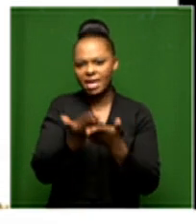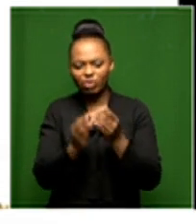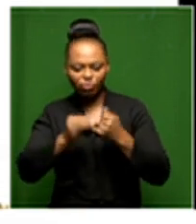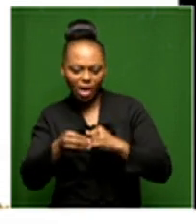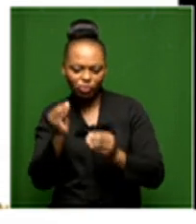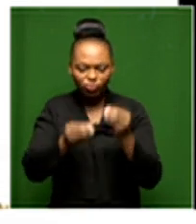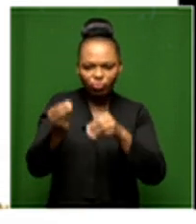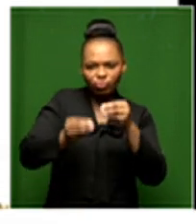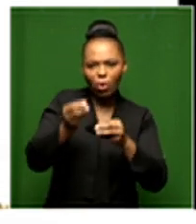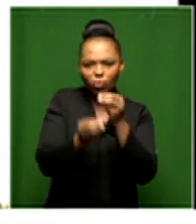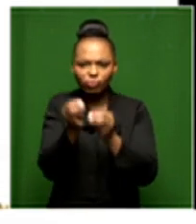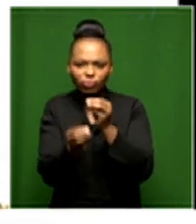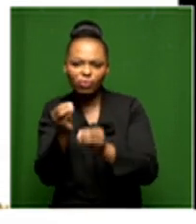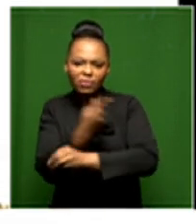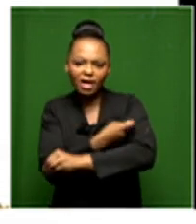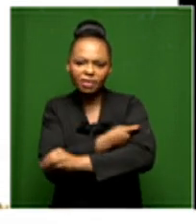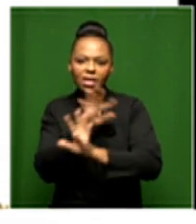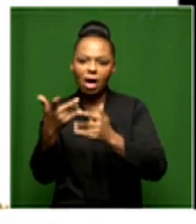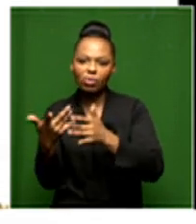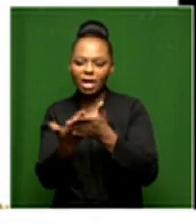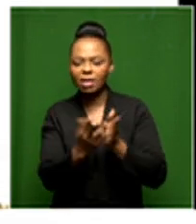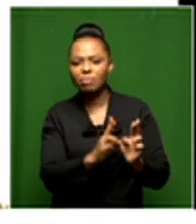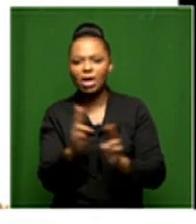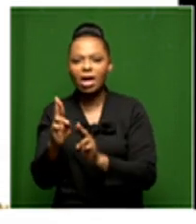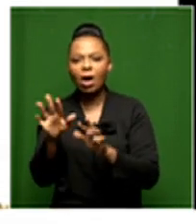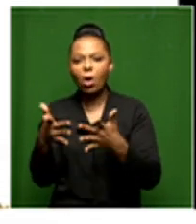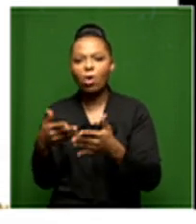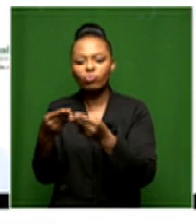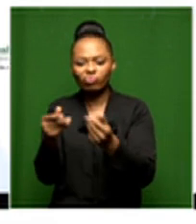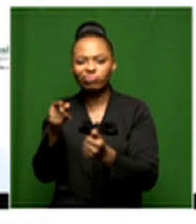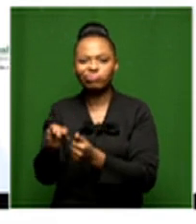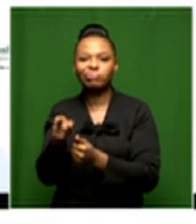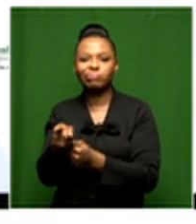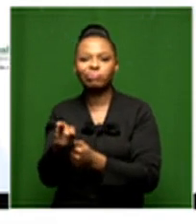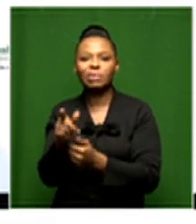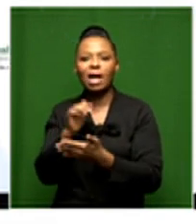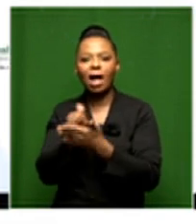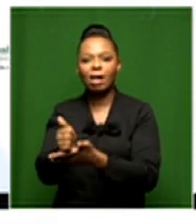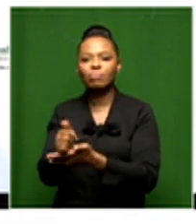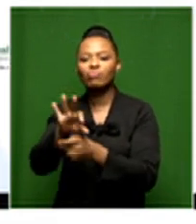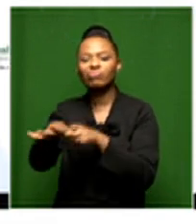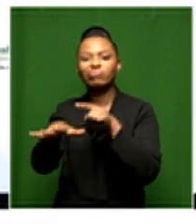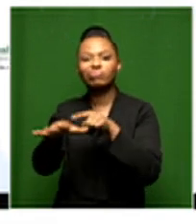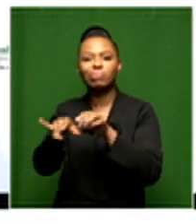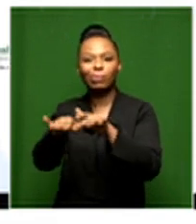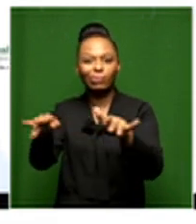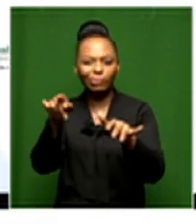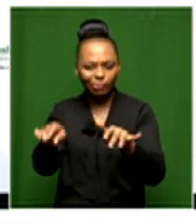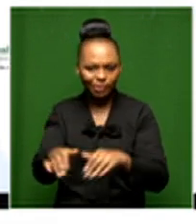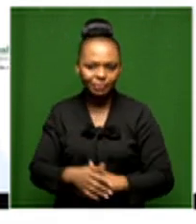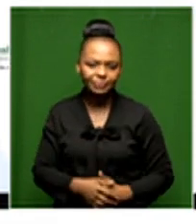their development and structure so that they respond to the variant. And then, of course, questions being asked about